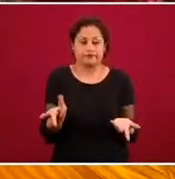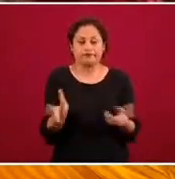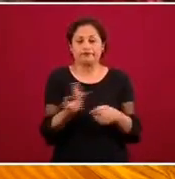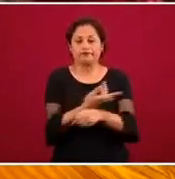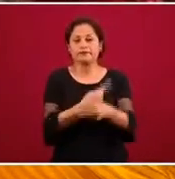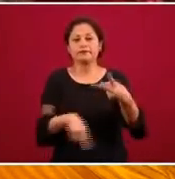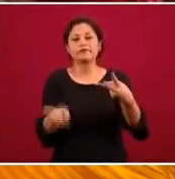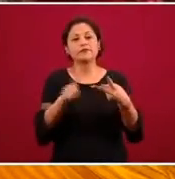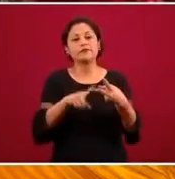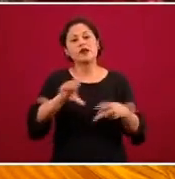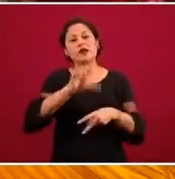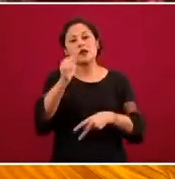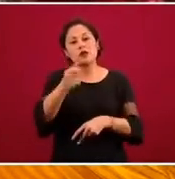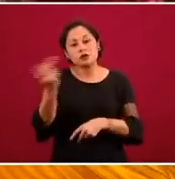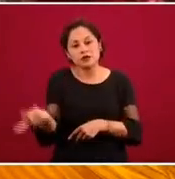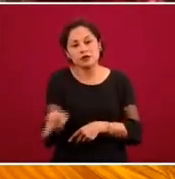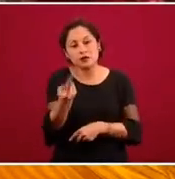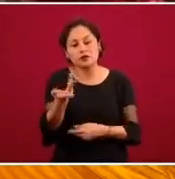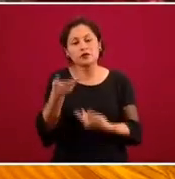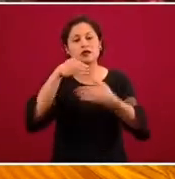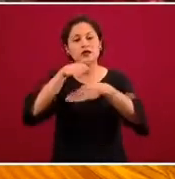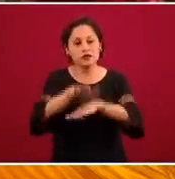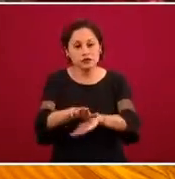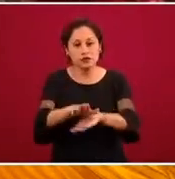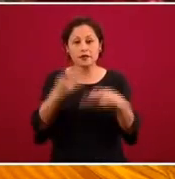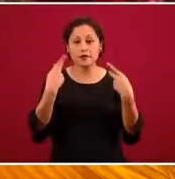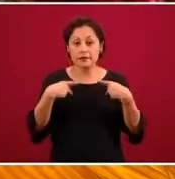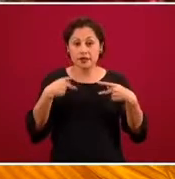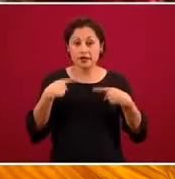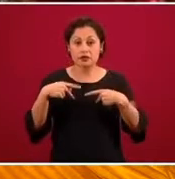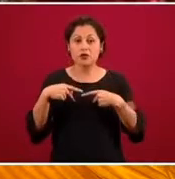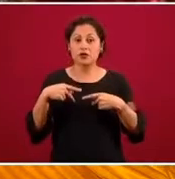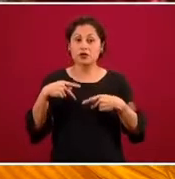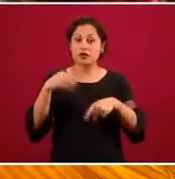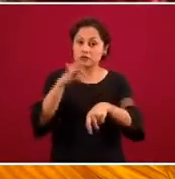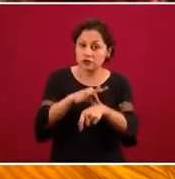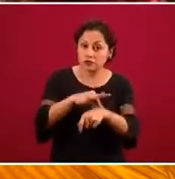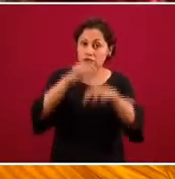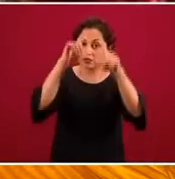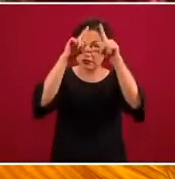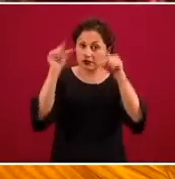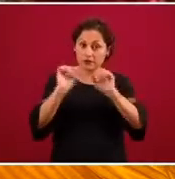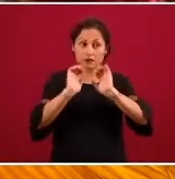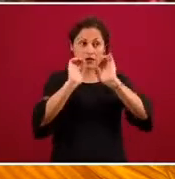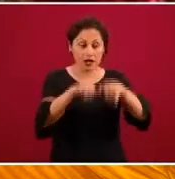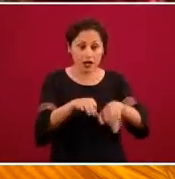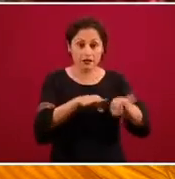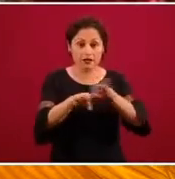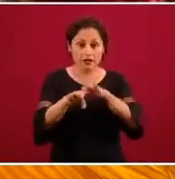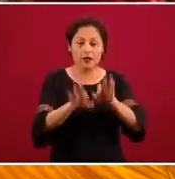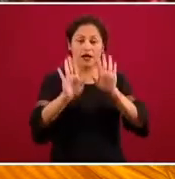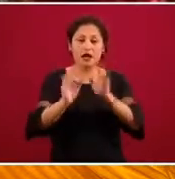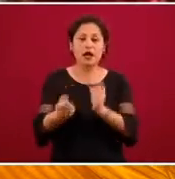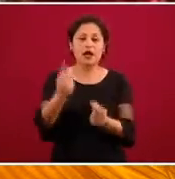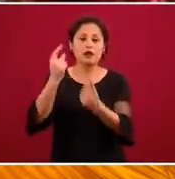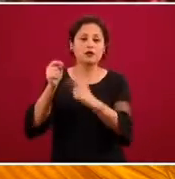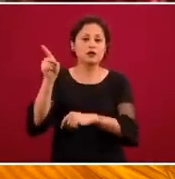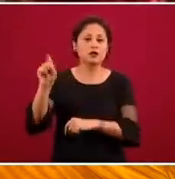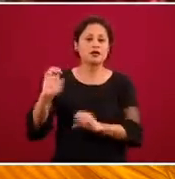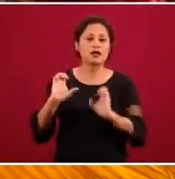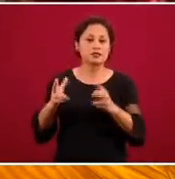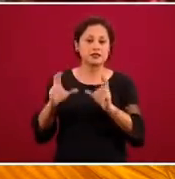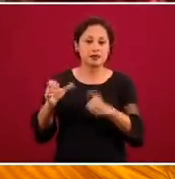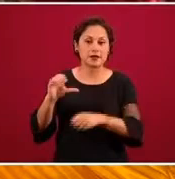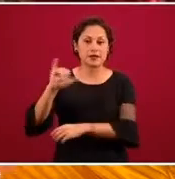back to work today because of the economy that is receiving an impact. And also we had reports